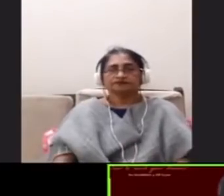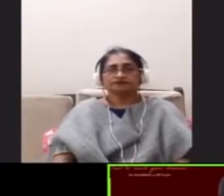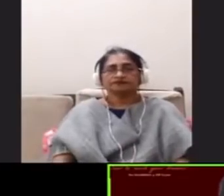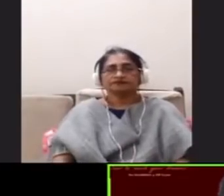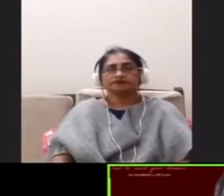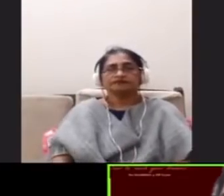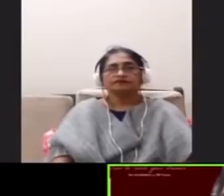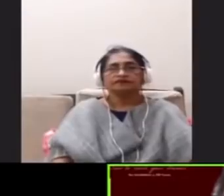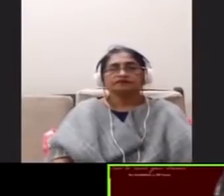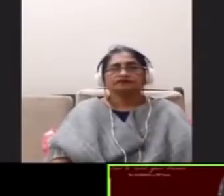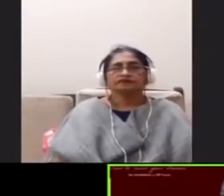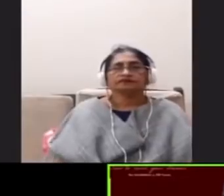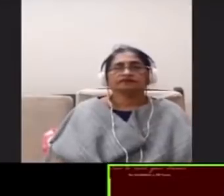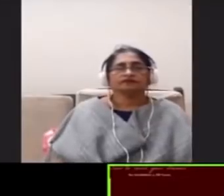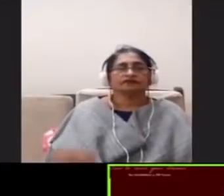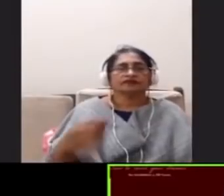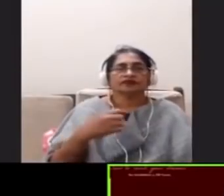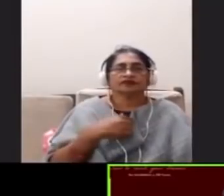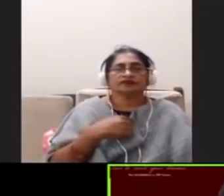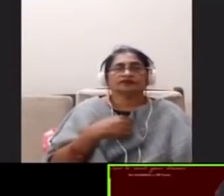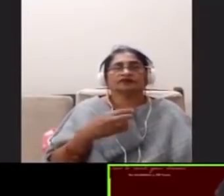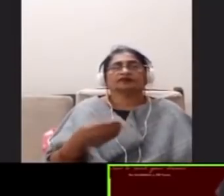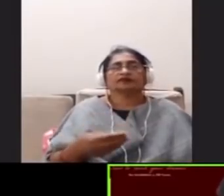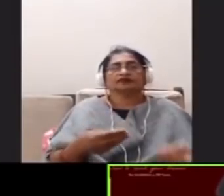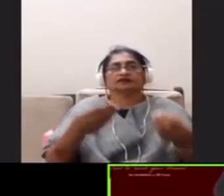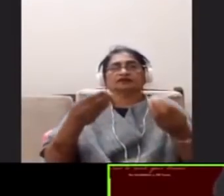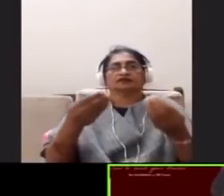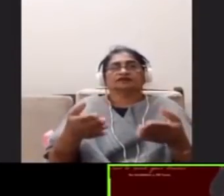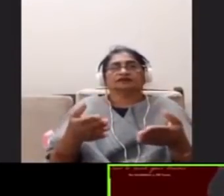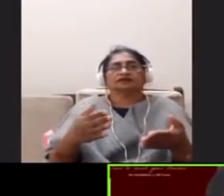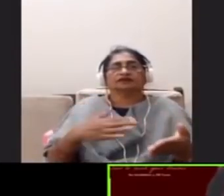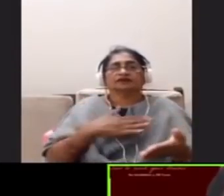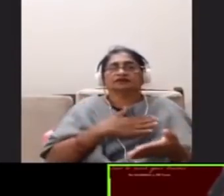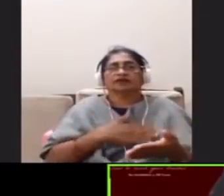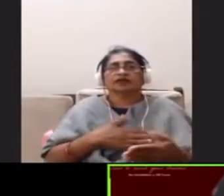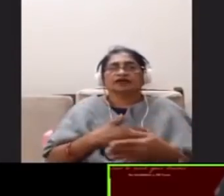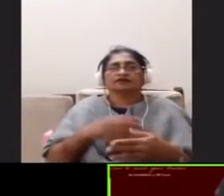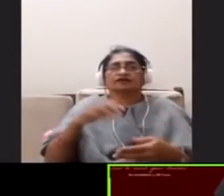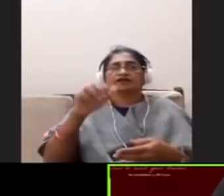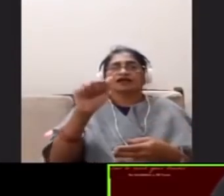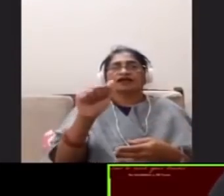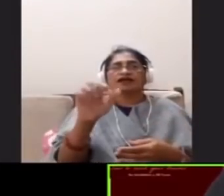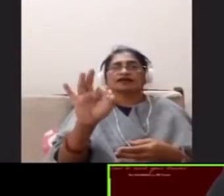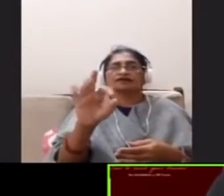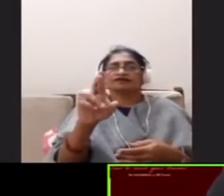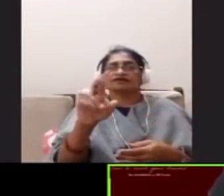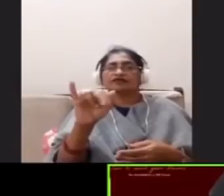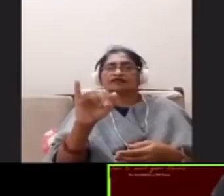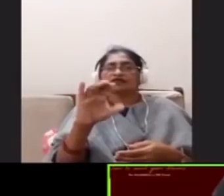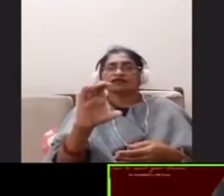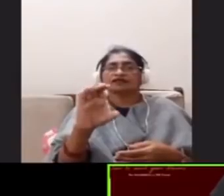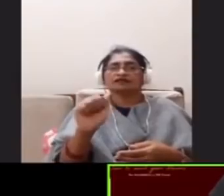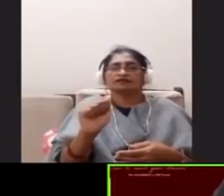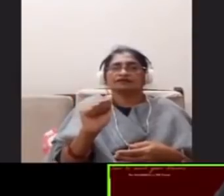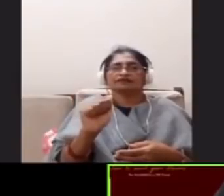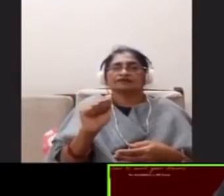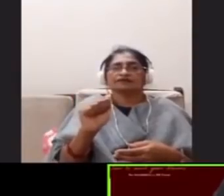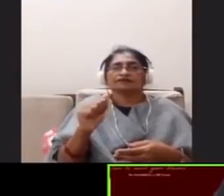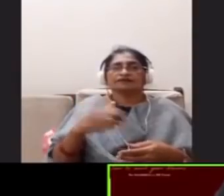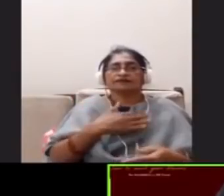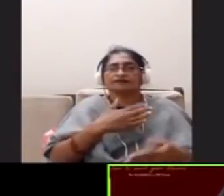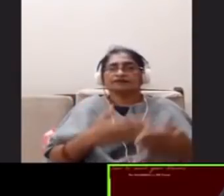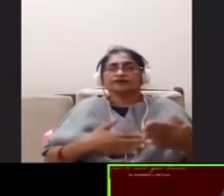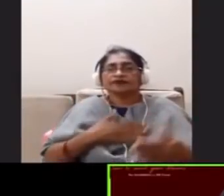I think now I take the pleasure of introducing our dignitaries from Africa. We are delighted to have Honorable